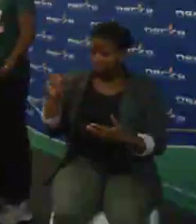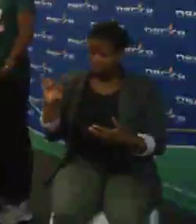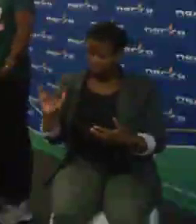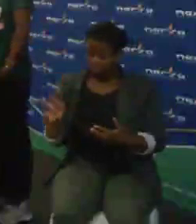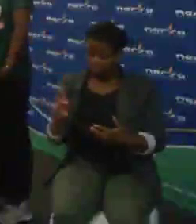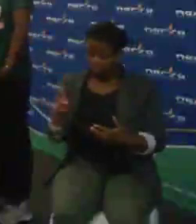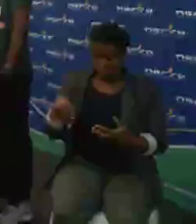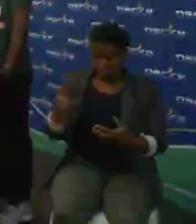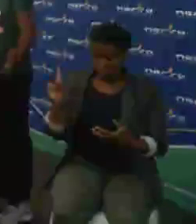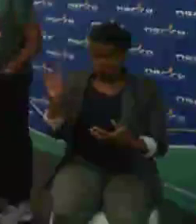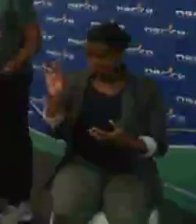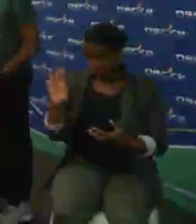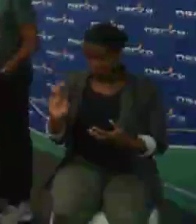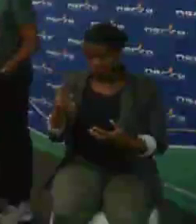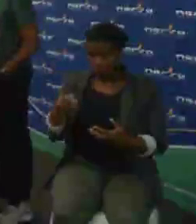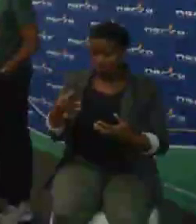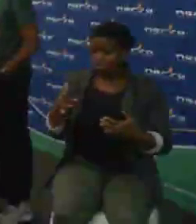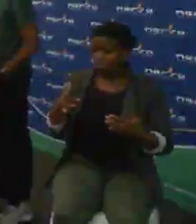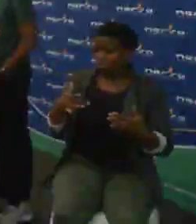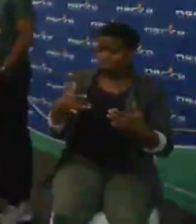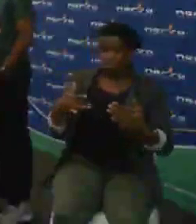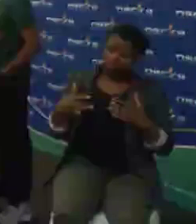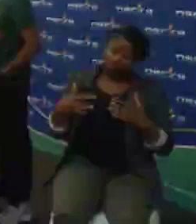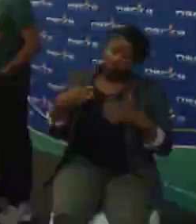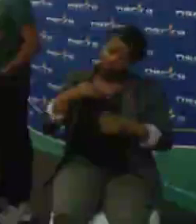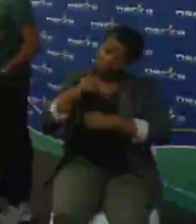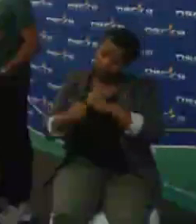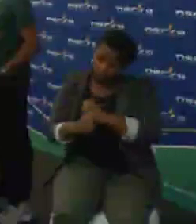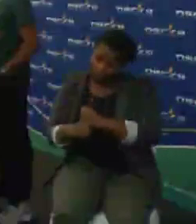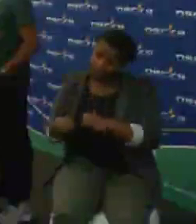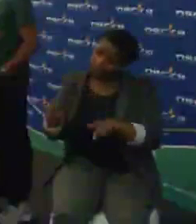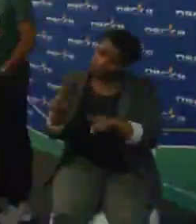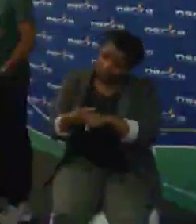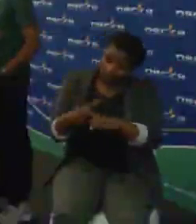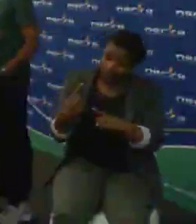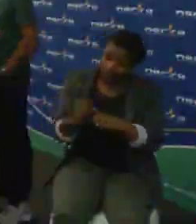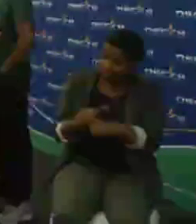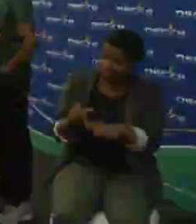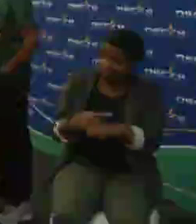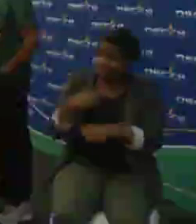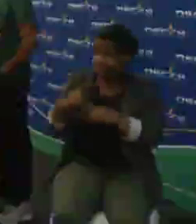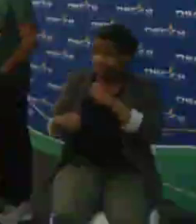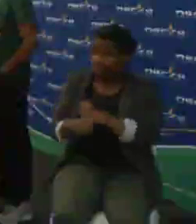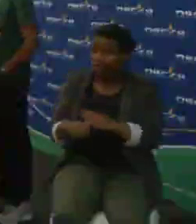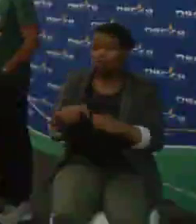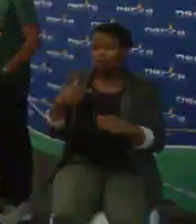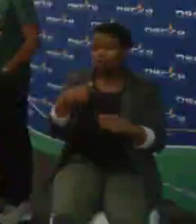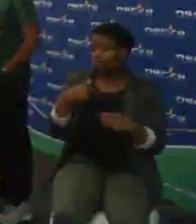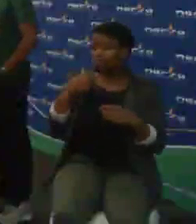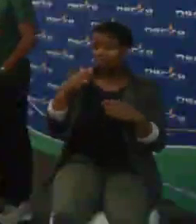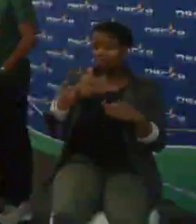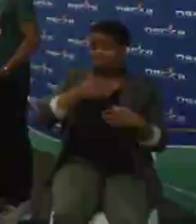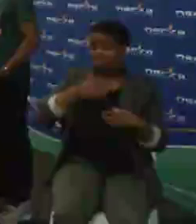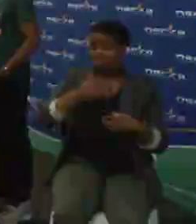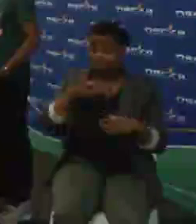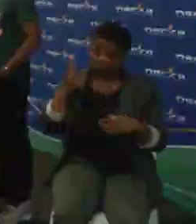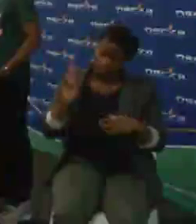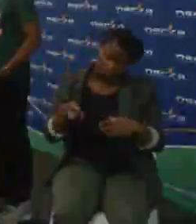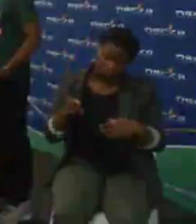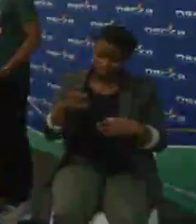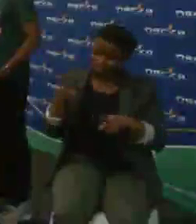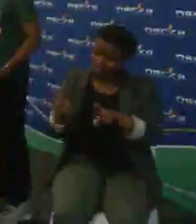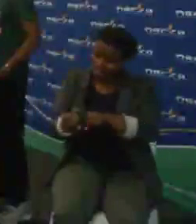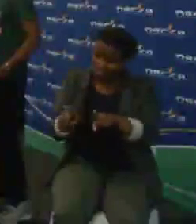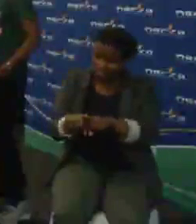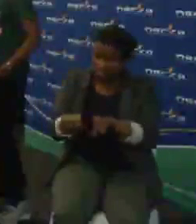So basically, there is no consistency. Every year we're going to come back and do the same thing. So I feel like I'm just repeating myself and repeating what everybody else has